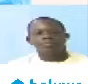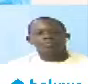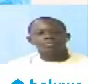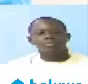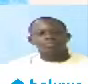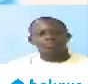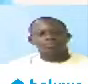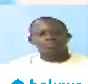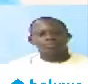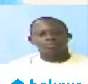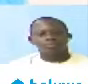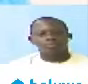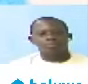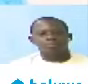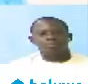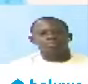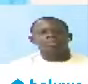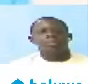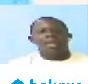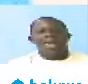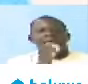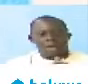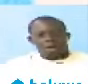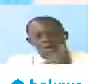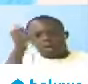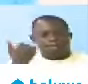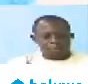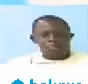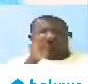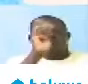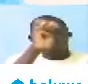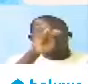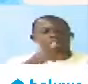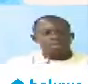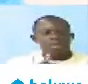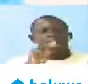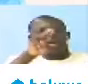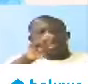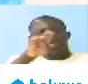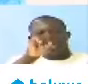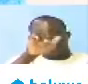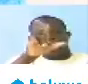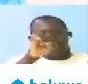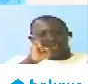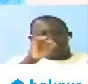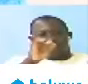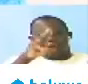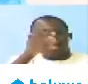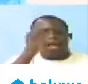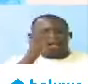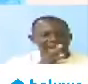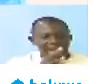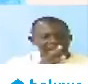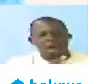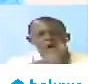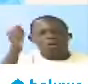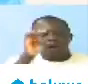Nelson Kana, but dol jamabije kafunya Nelson Mandela. Some of them call me Nelson Ghana, but many of them also call me Nelson